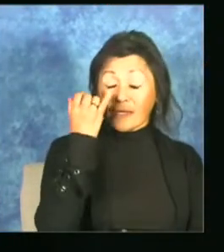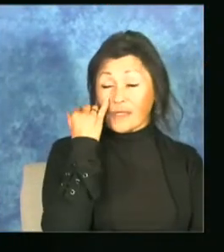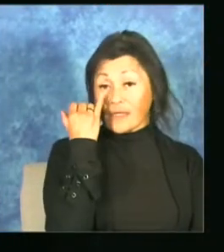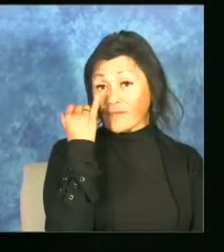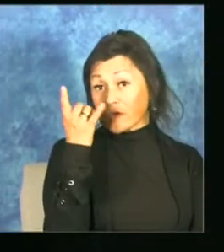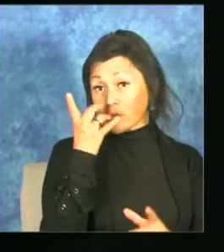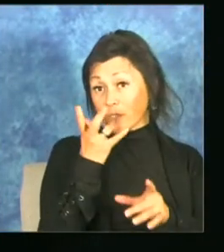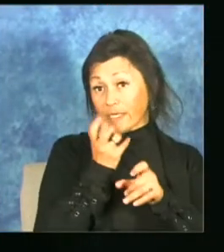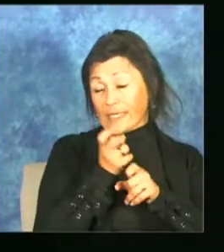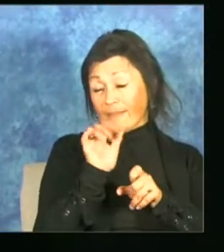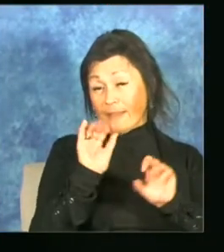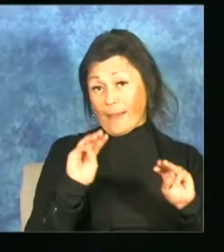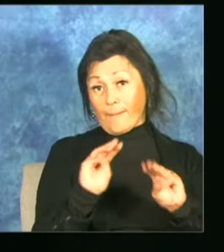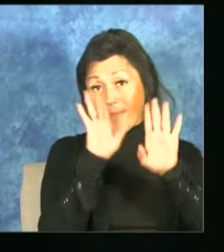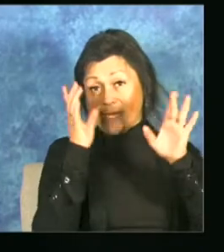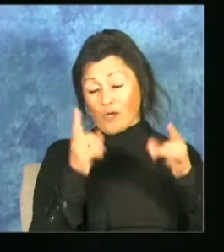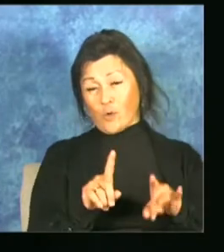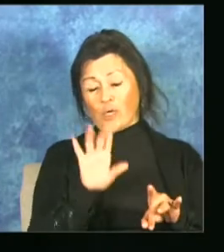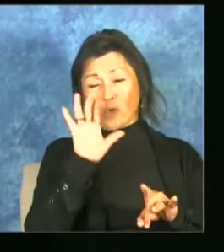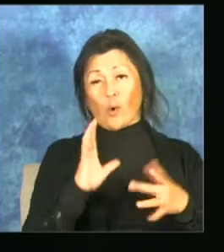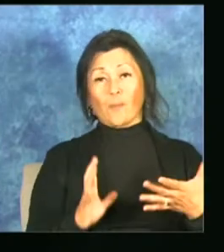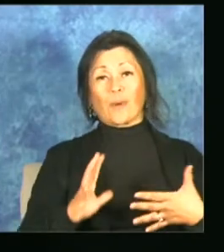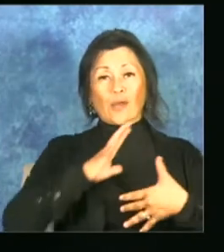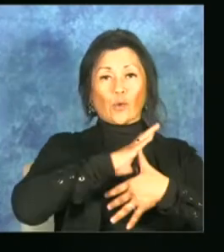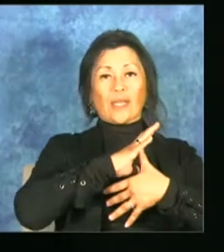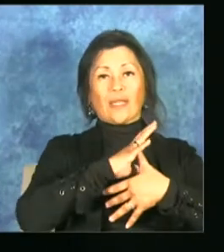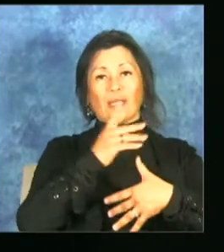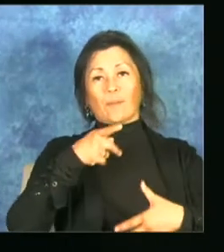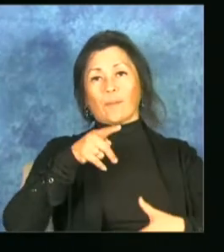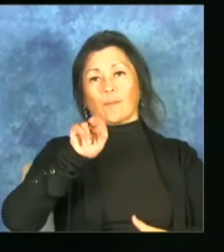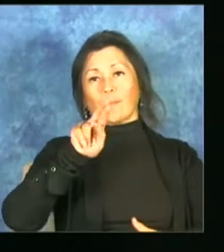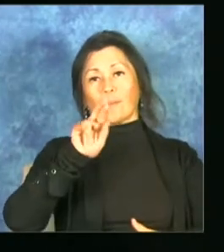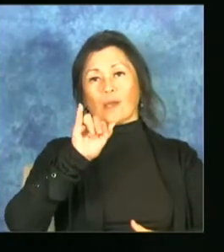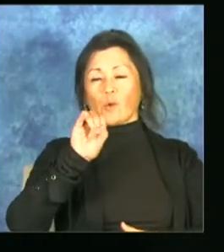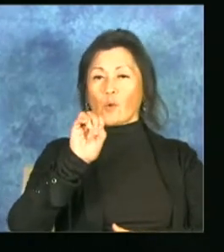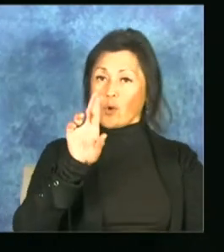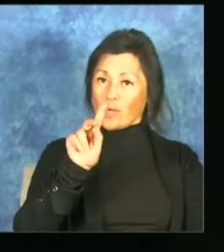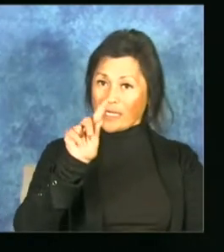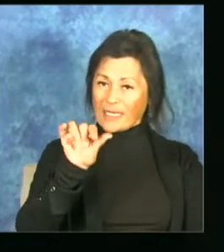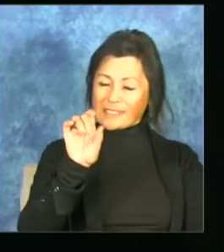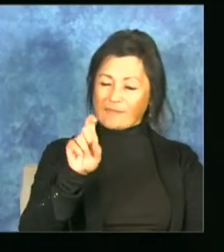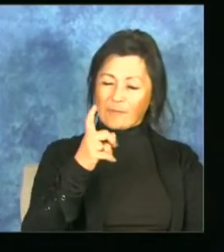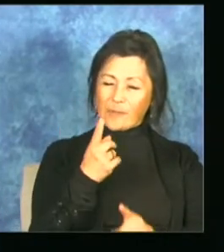going to receive that miracle, you got to get your priorities right.